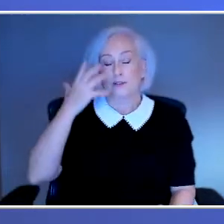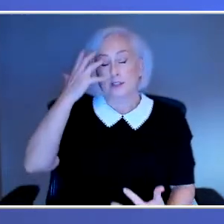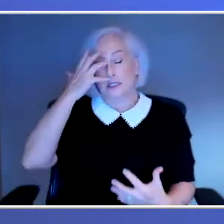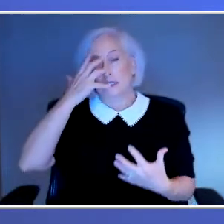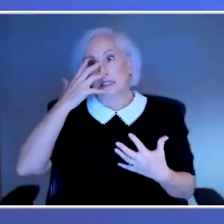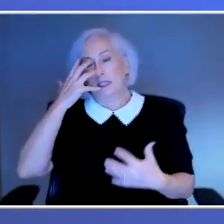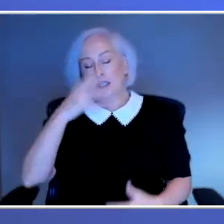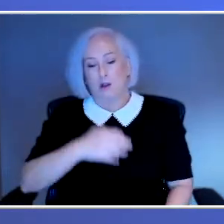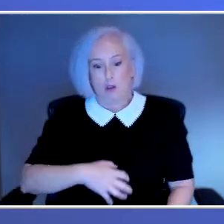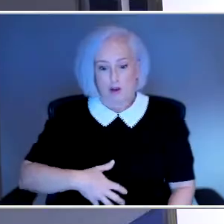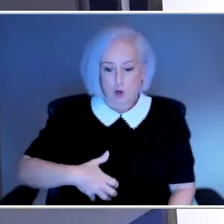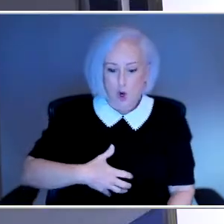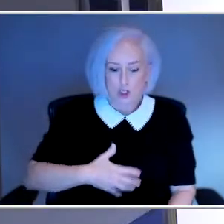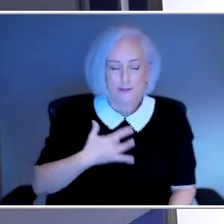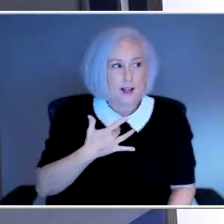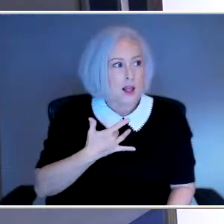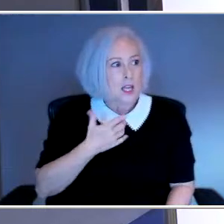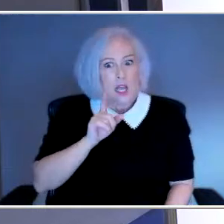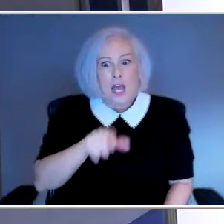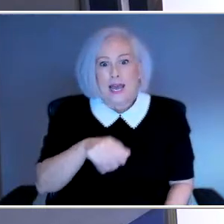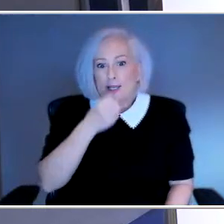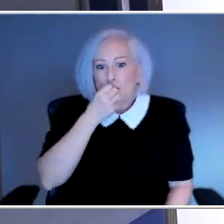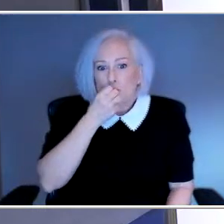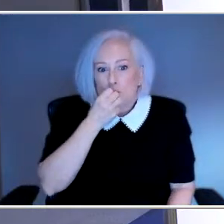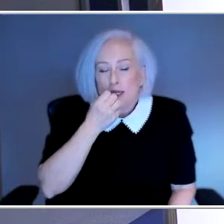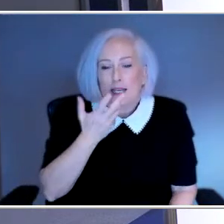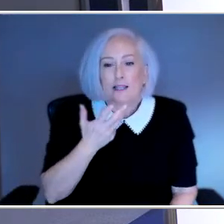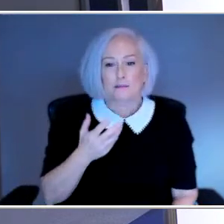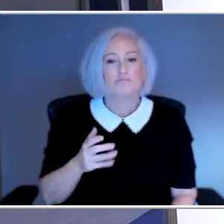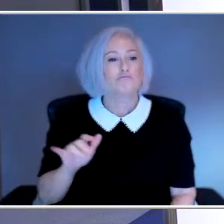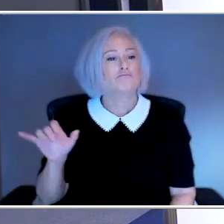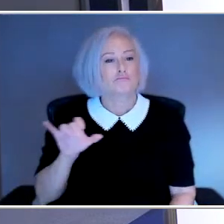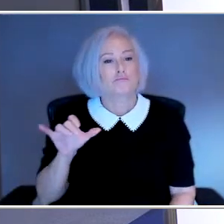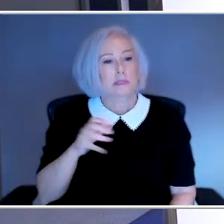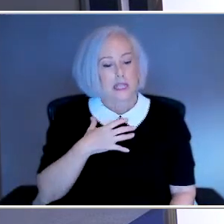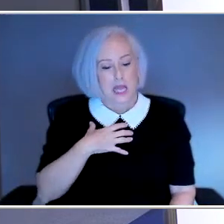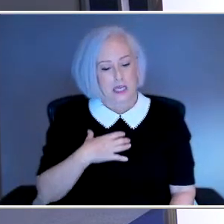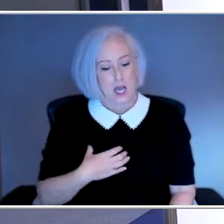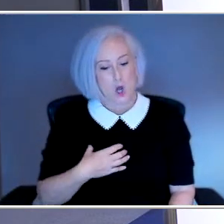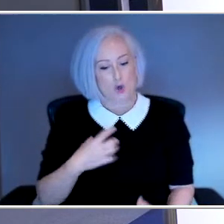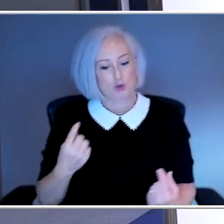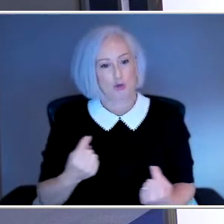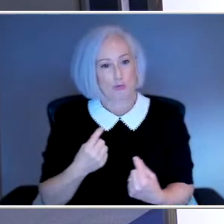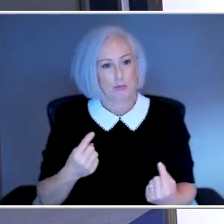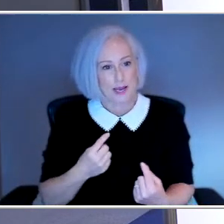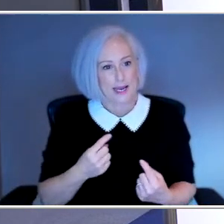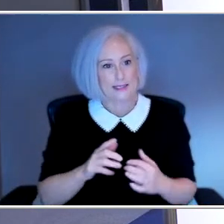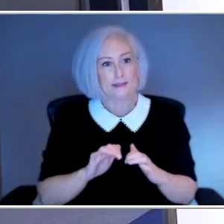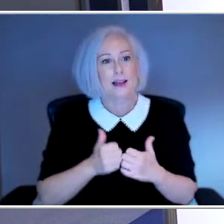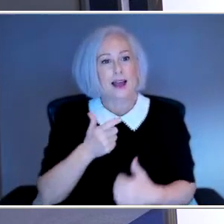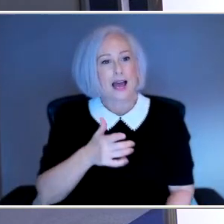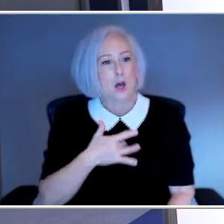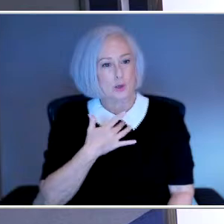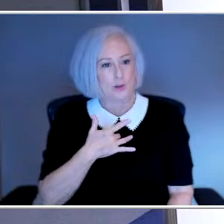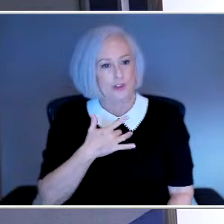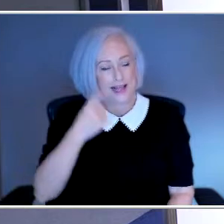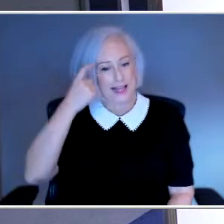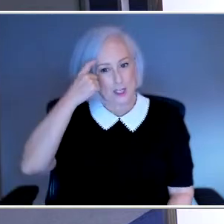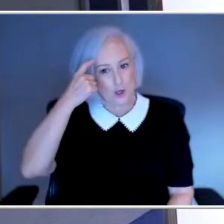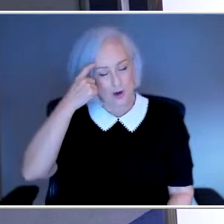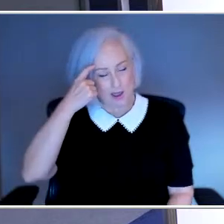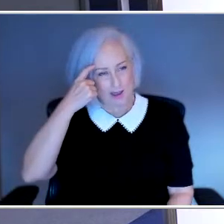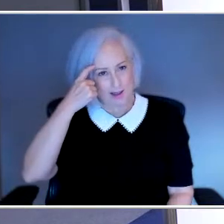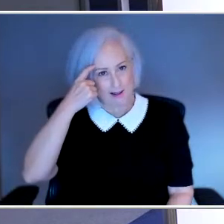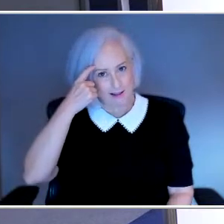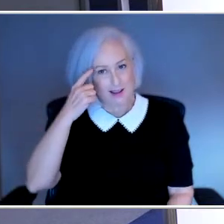eat. So it's kind of like a diabetic. You don't have the hunger pangs, like you mentioned that. So you have to just almost go by the way you're feeling in your head versus where we often feel it in our